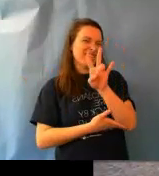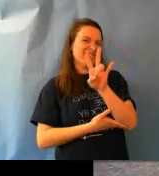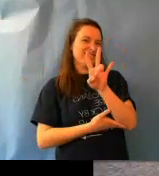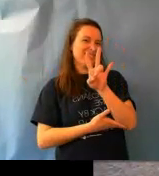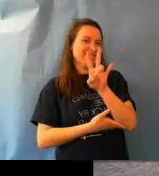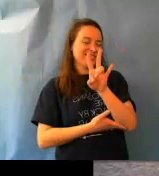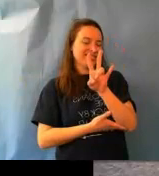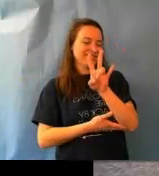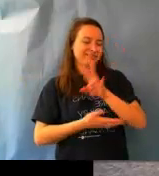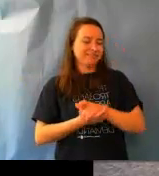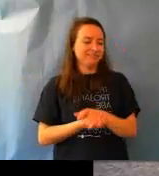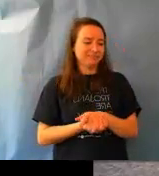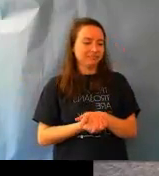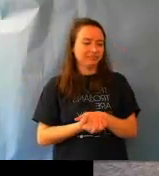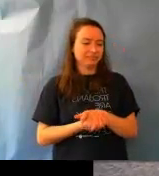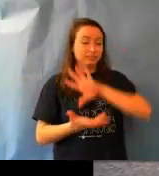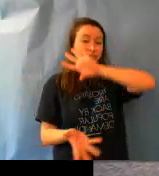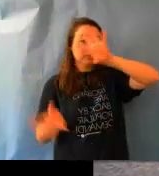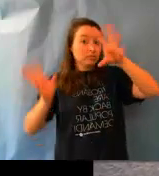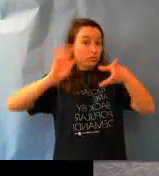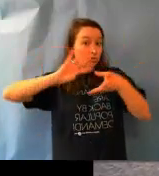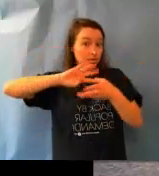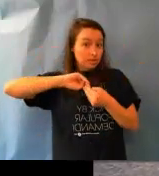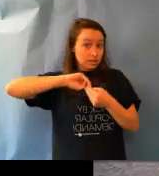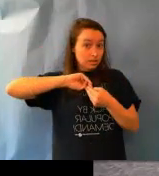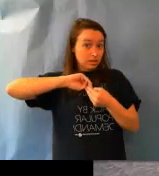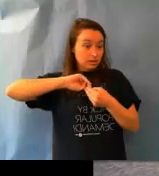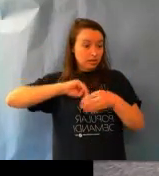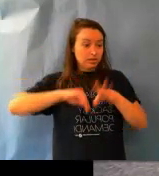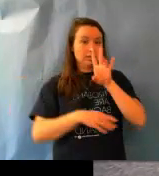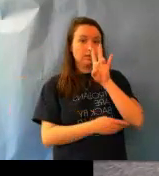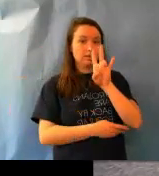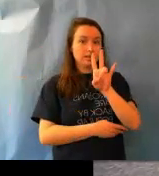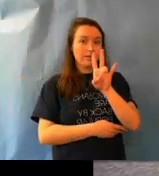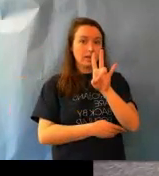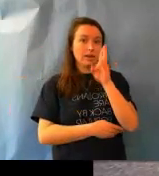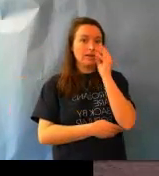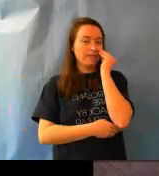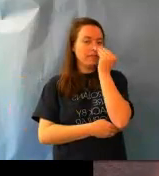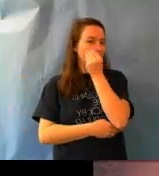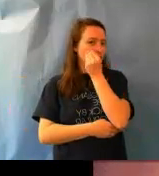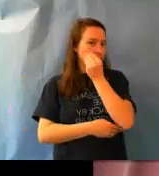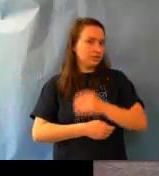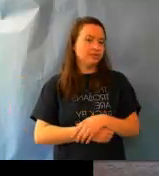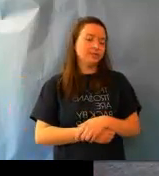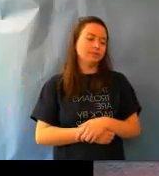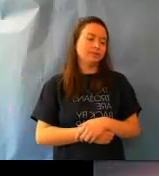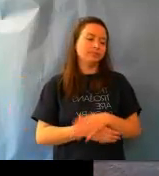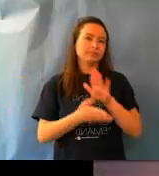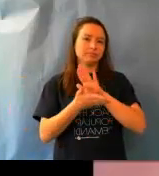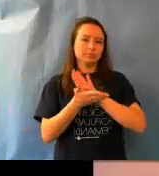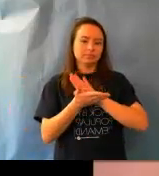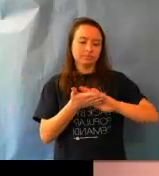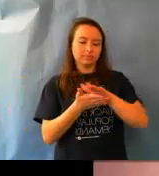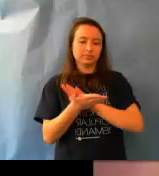7. So I have all together 7 flowers. All right, reset your